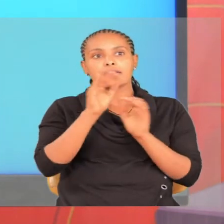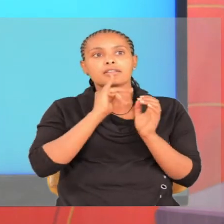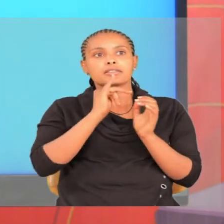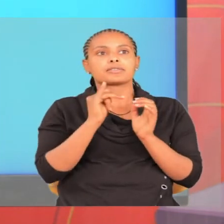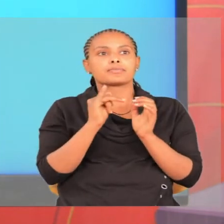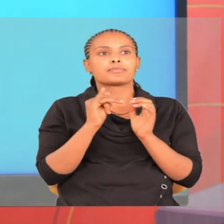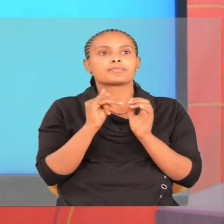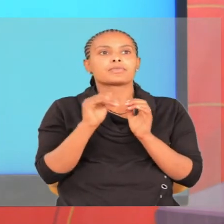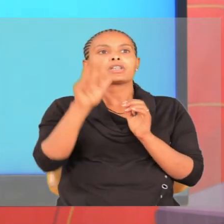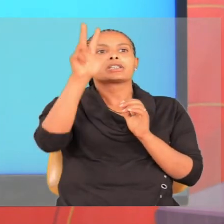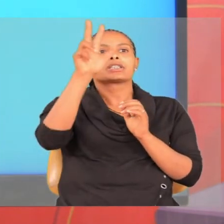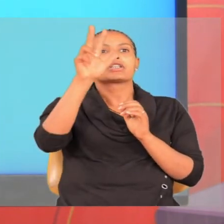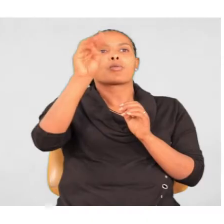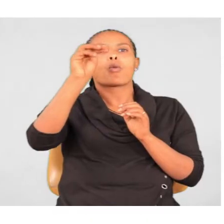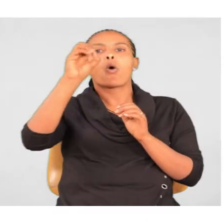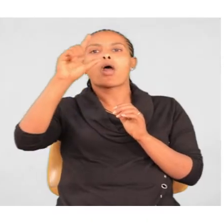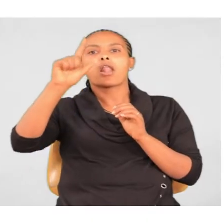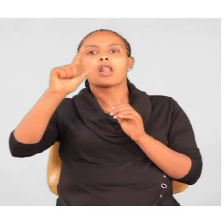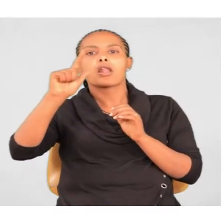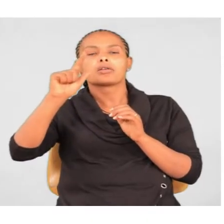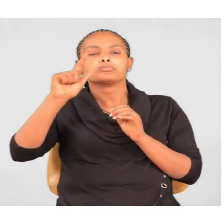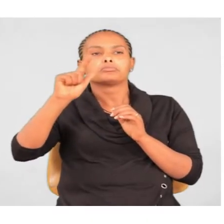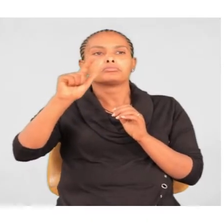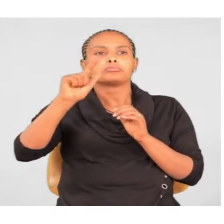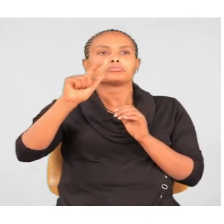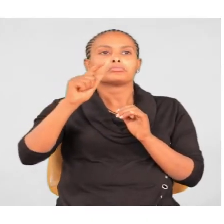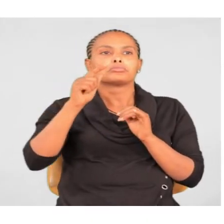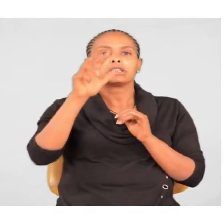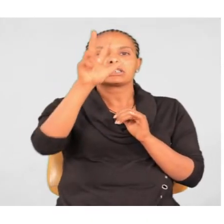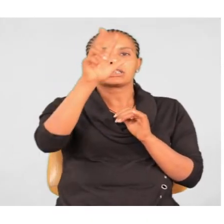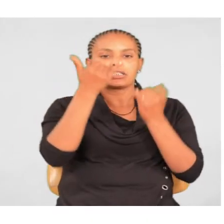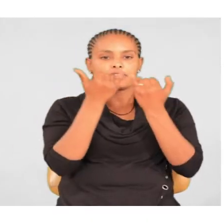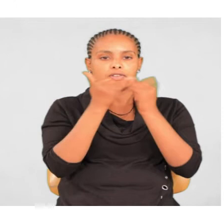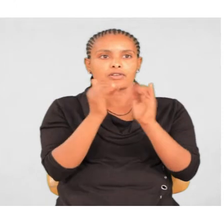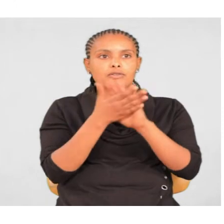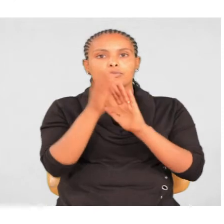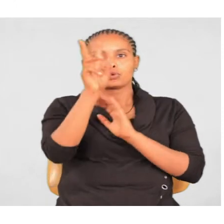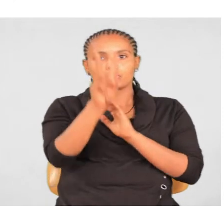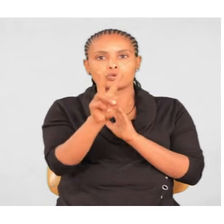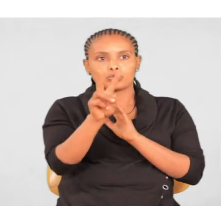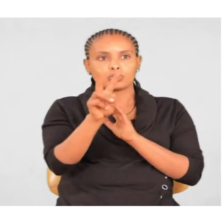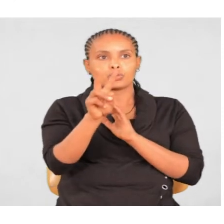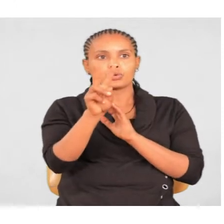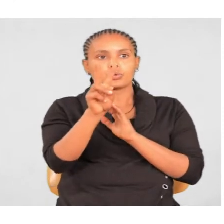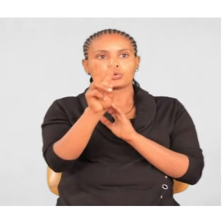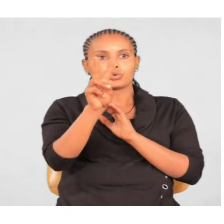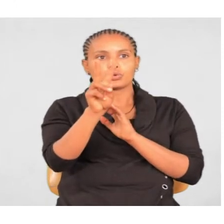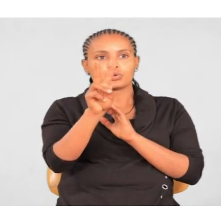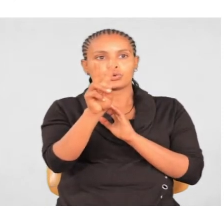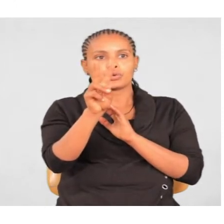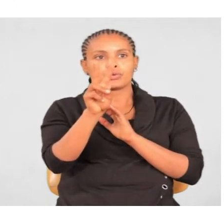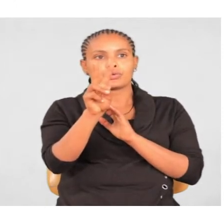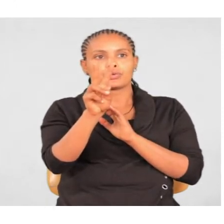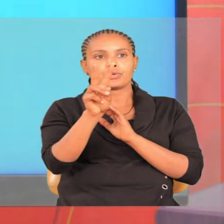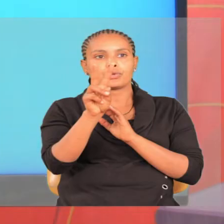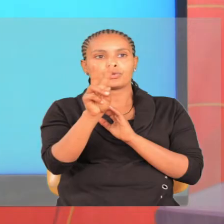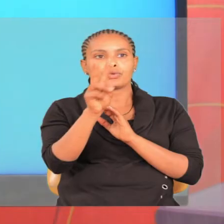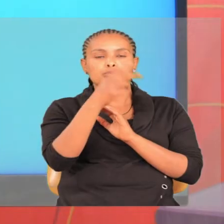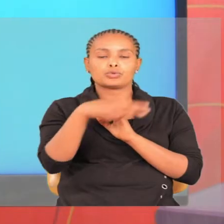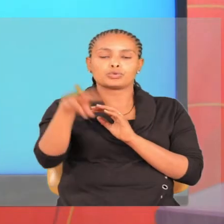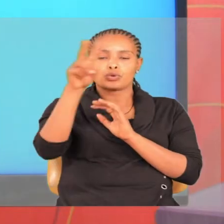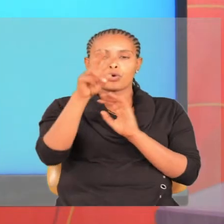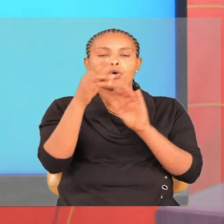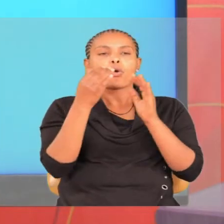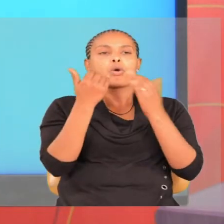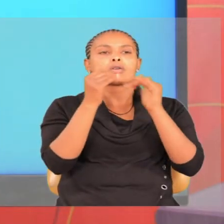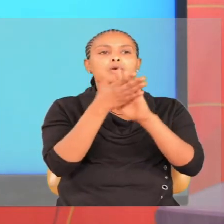is 3 mole divided by its volume is 2. 3 divided by 2 to the power 2 divided by